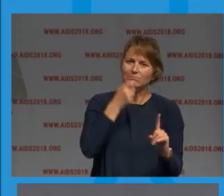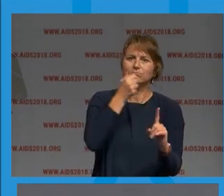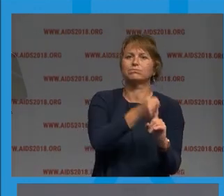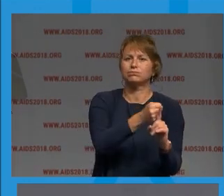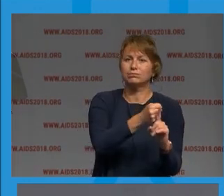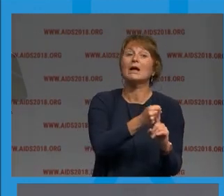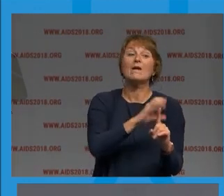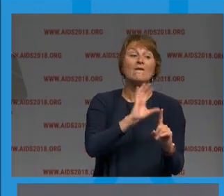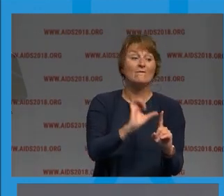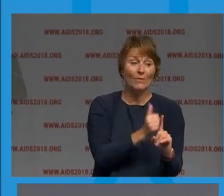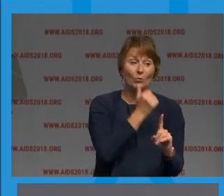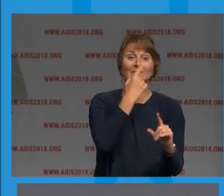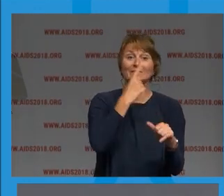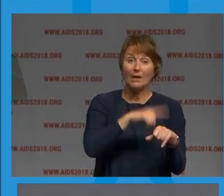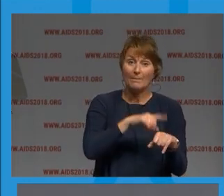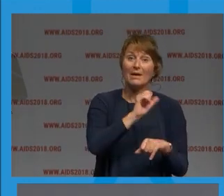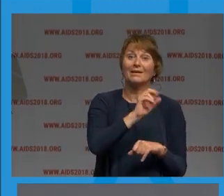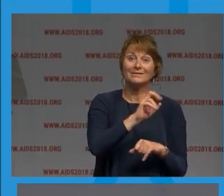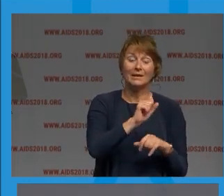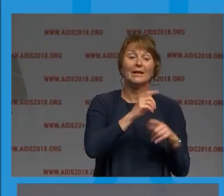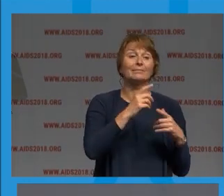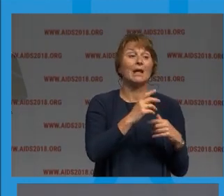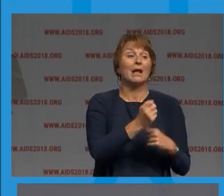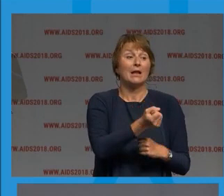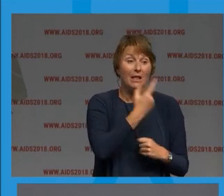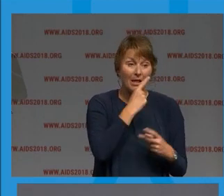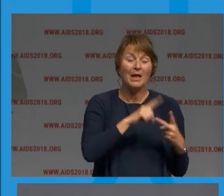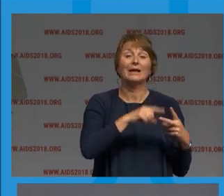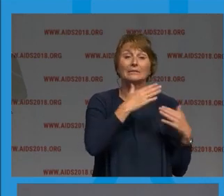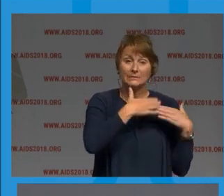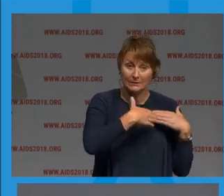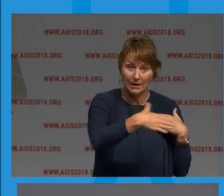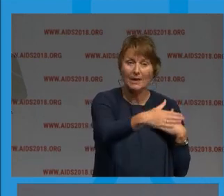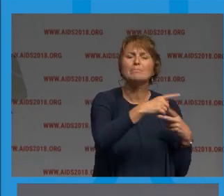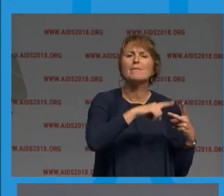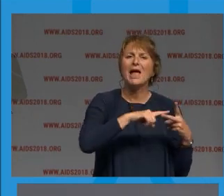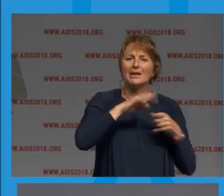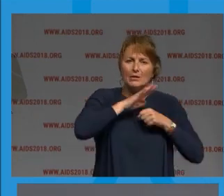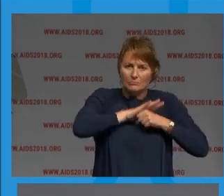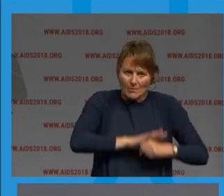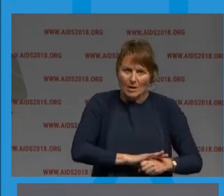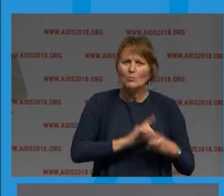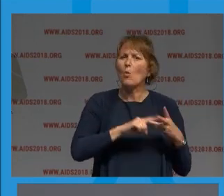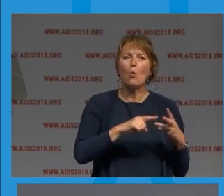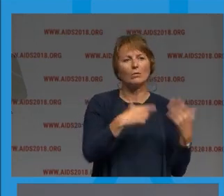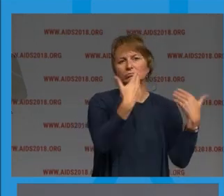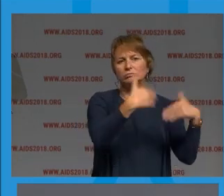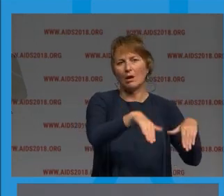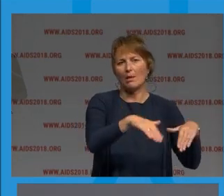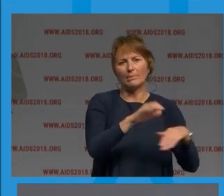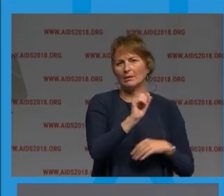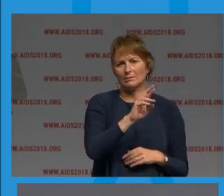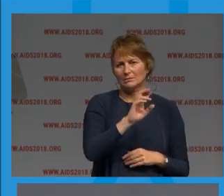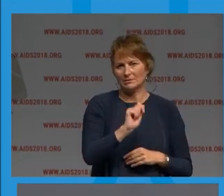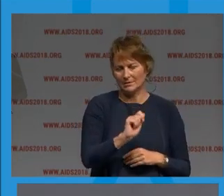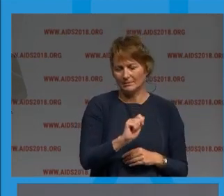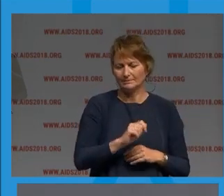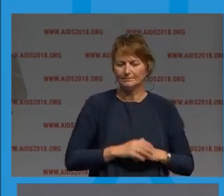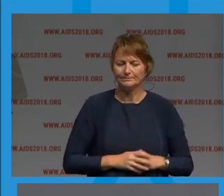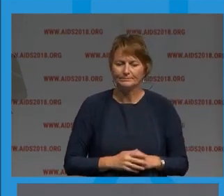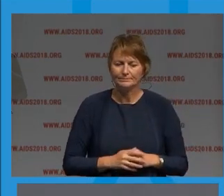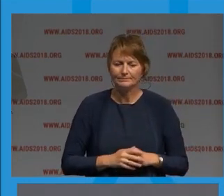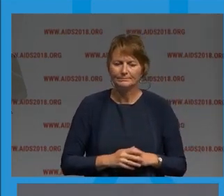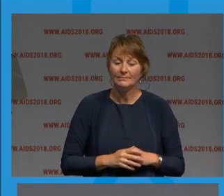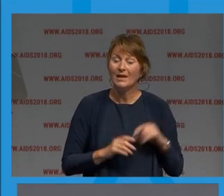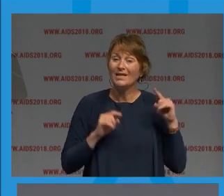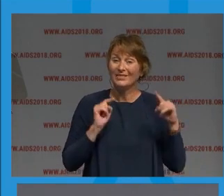initiation, ART adherence, viral load suppression, and ART discontinuation. The same study also found